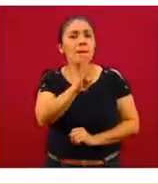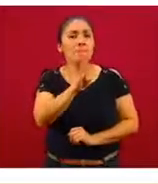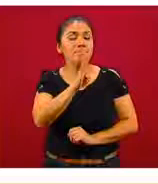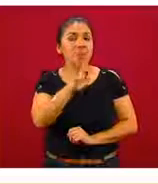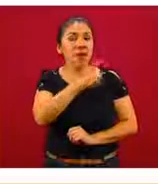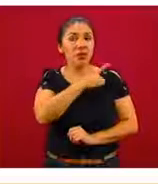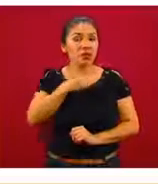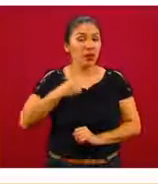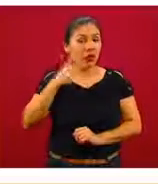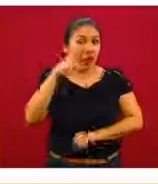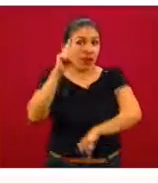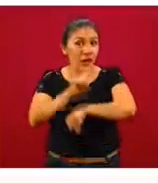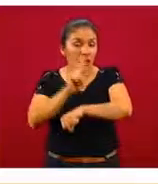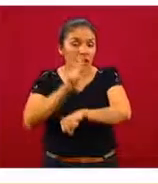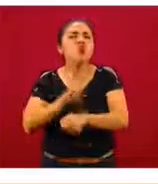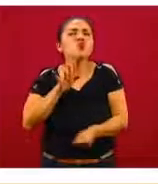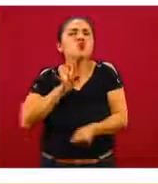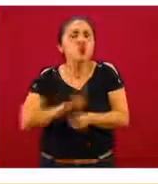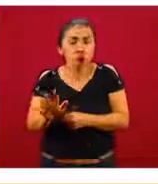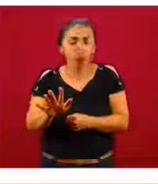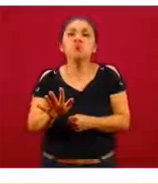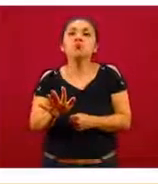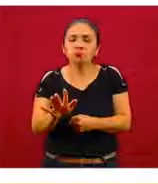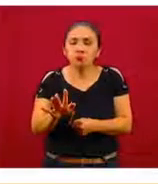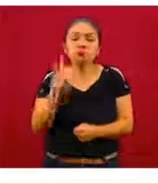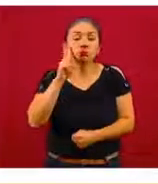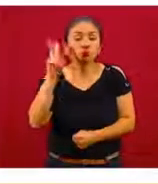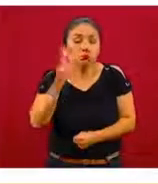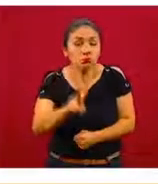What do parents need to be looking out for?